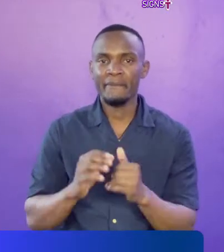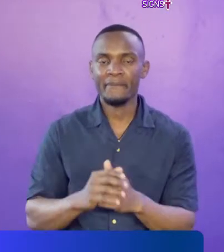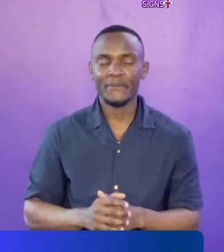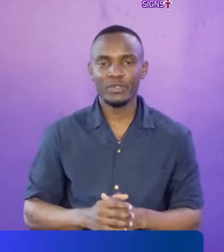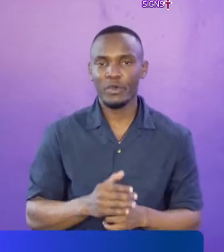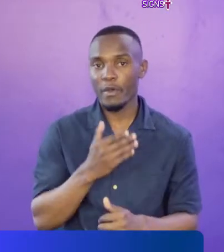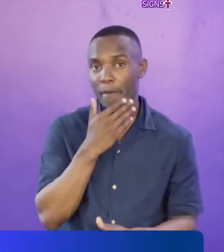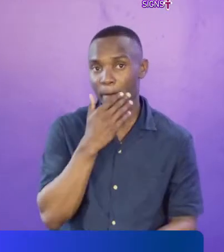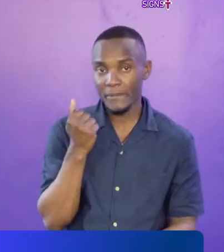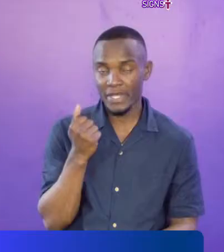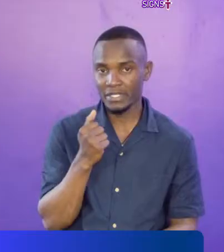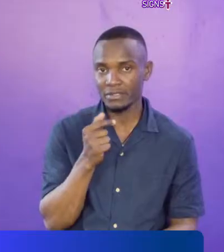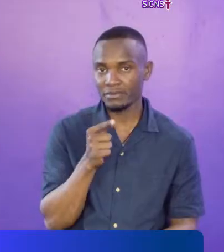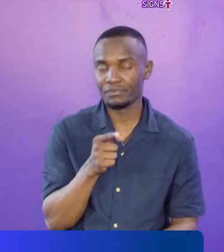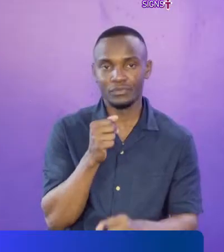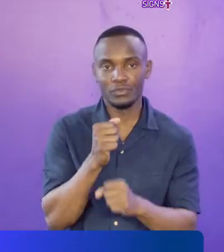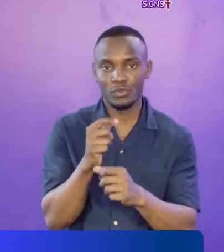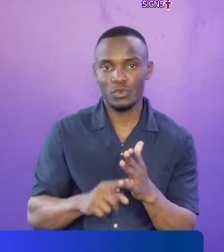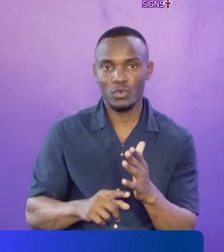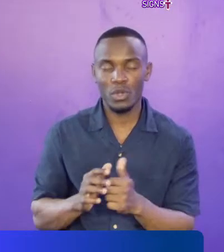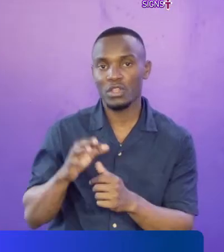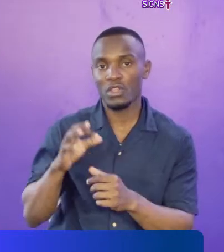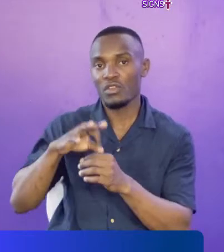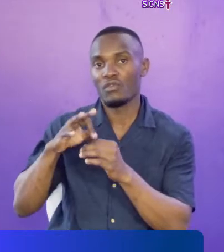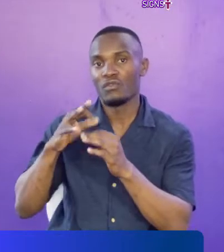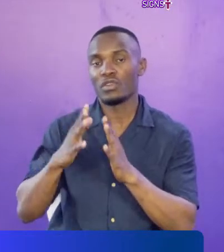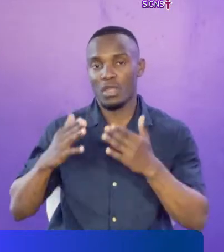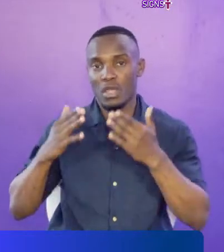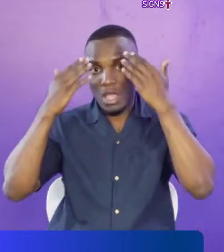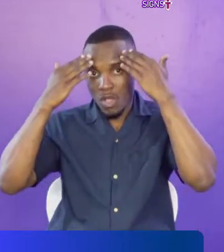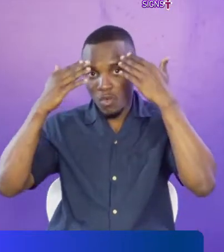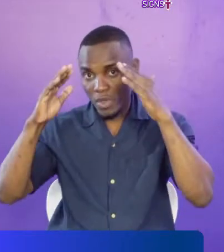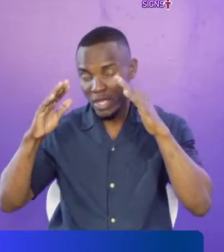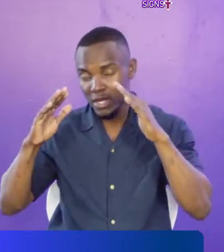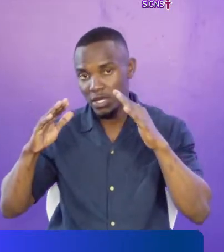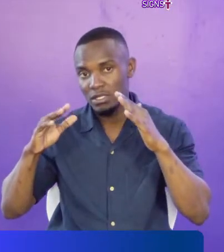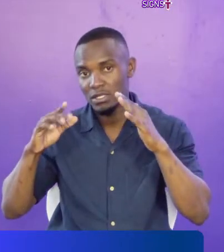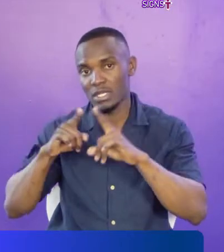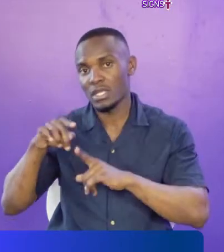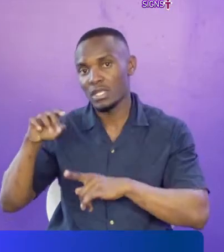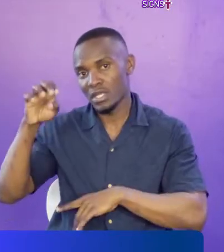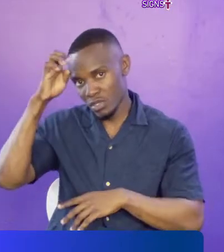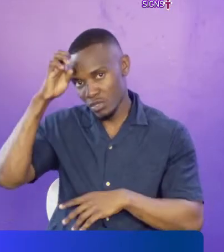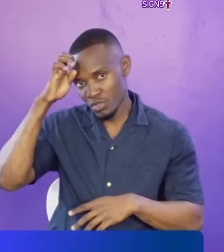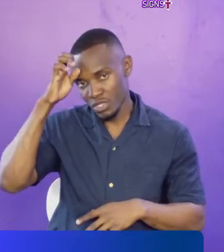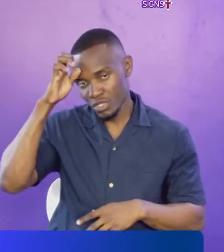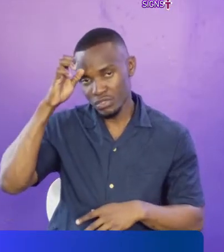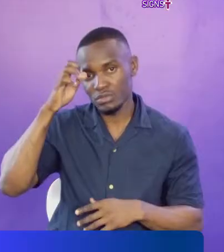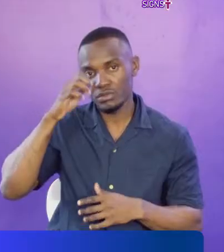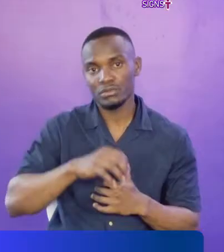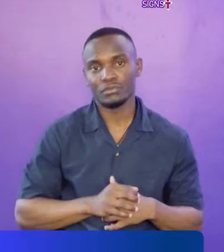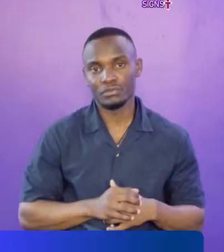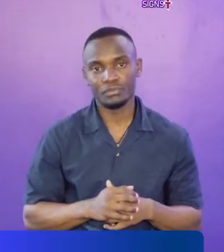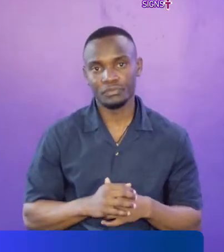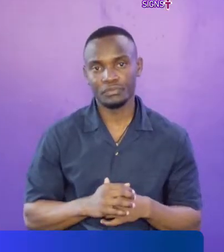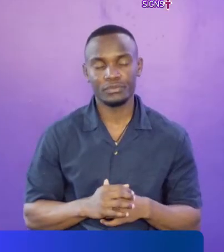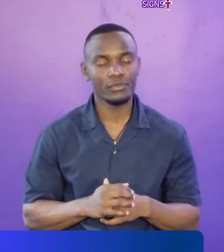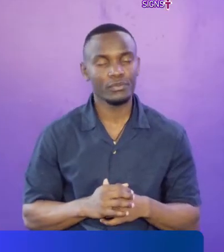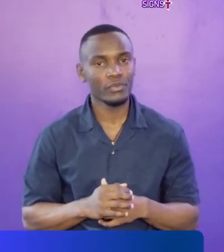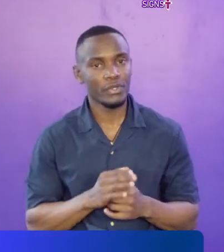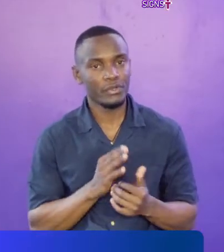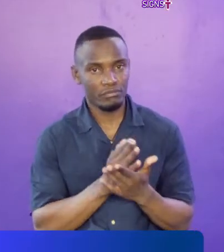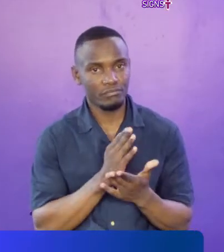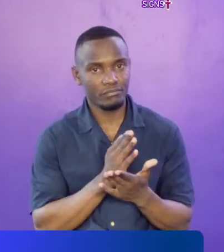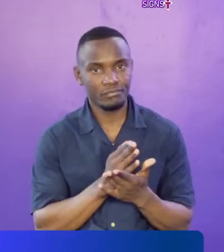and do voter awareness and education. Yes, civic awareness. Include that particular aspect. True, true. All right.